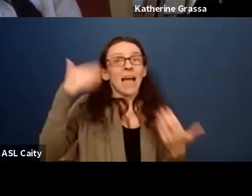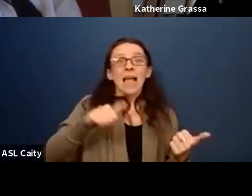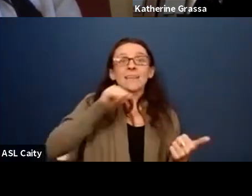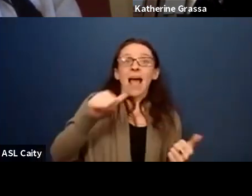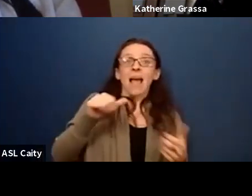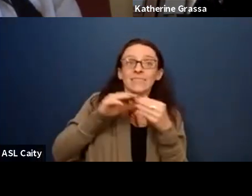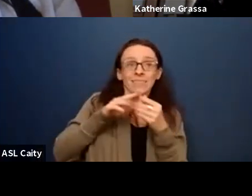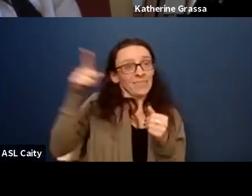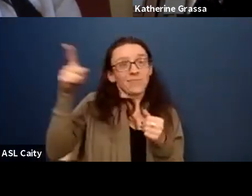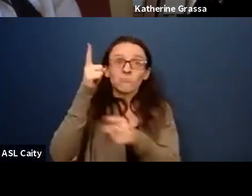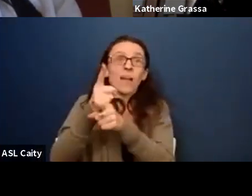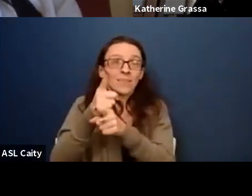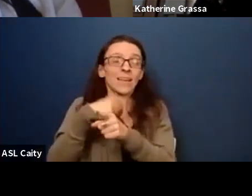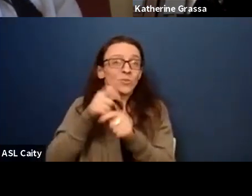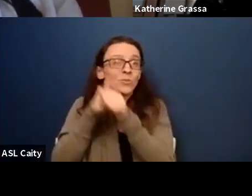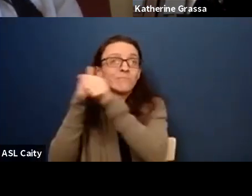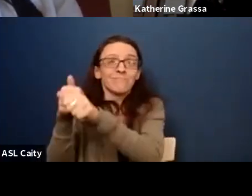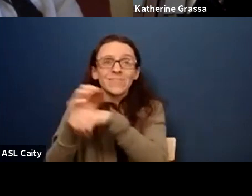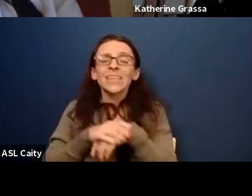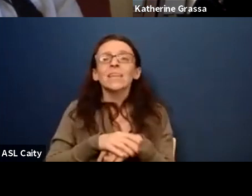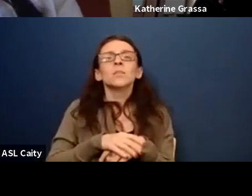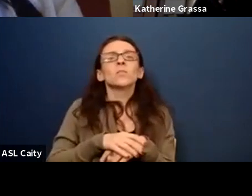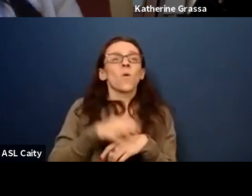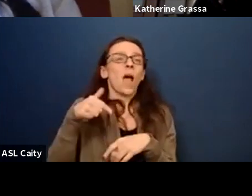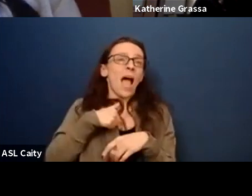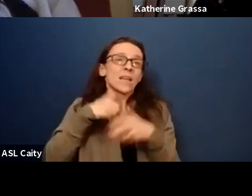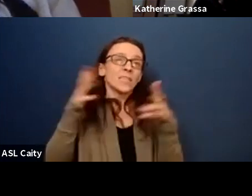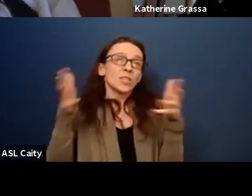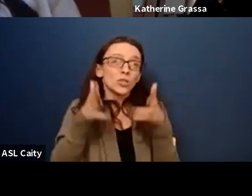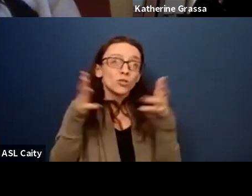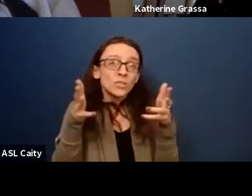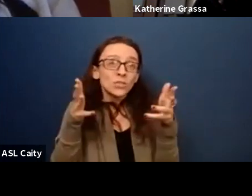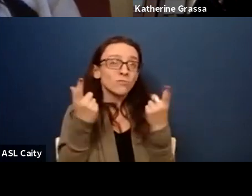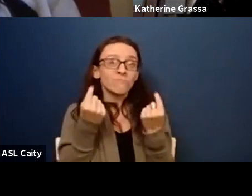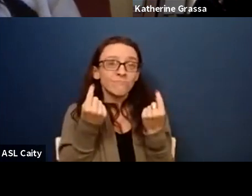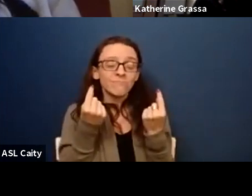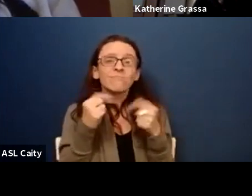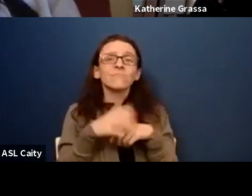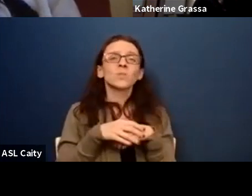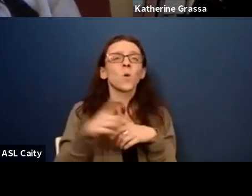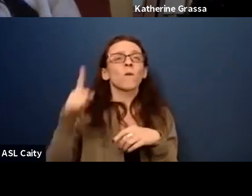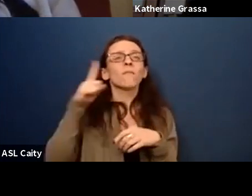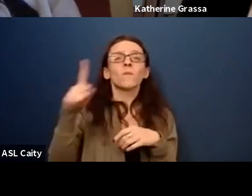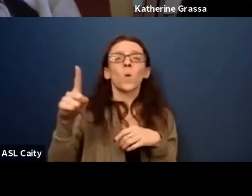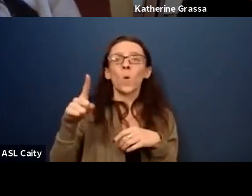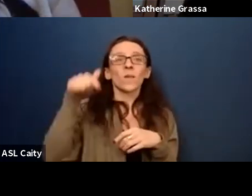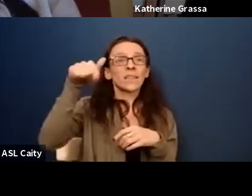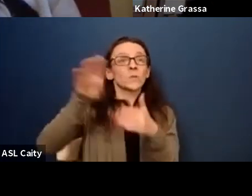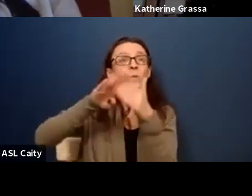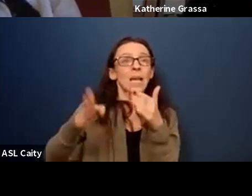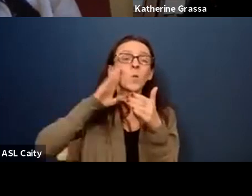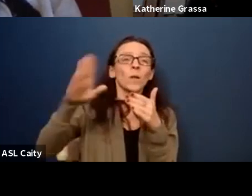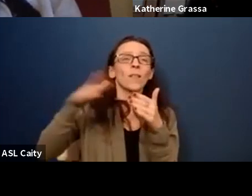And so, what I really want to encourage us to do over this long rainy weekend